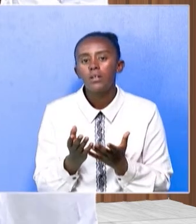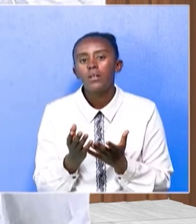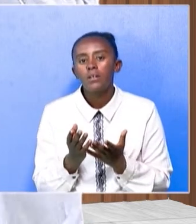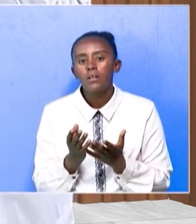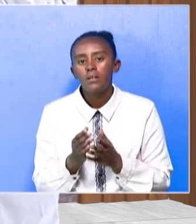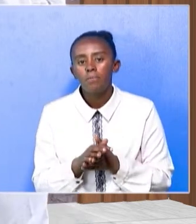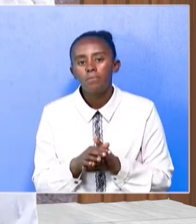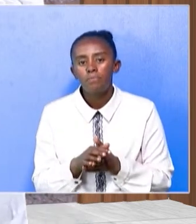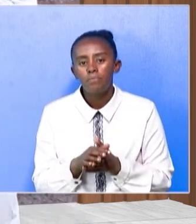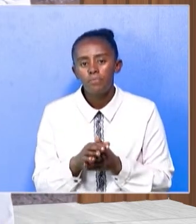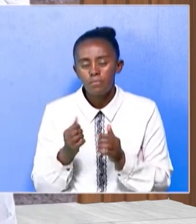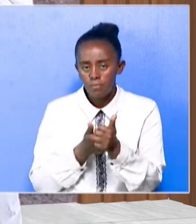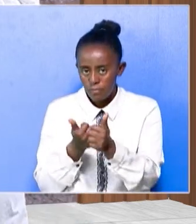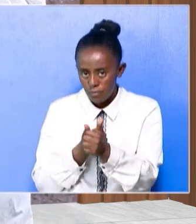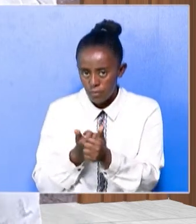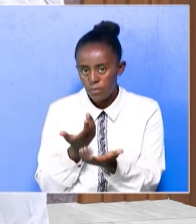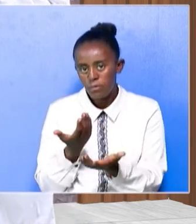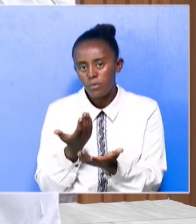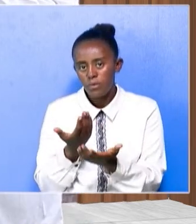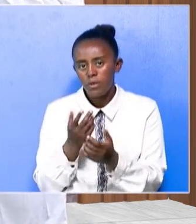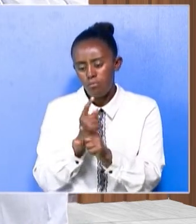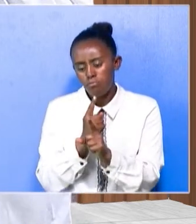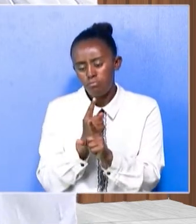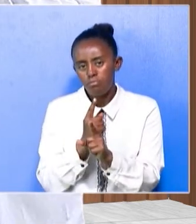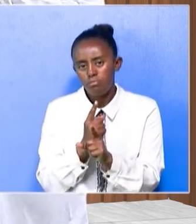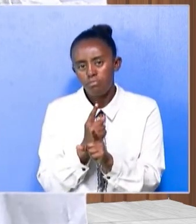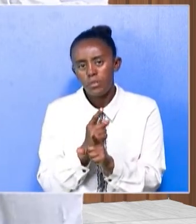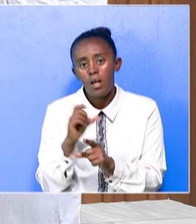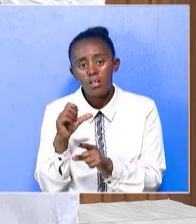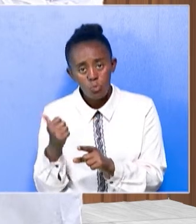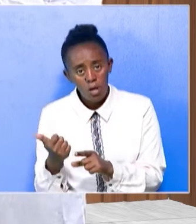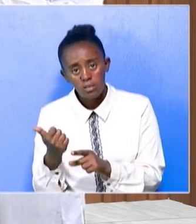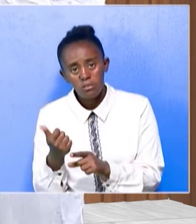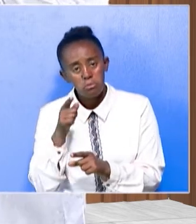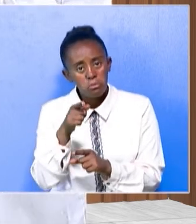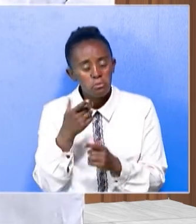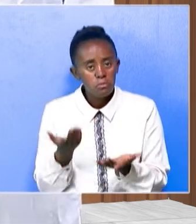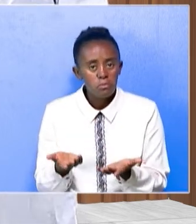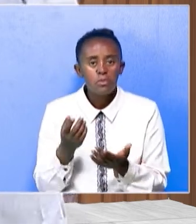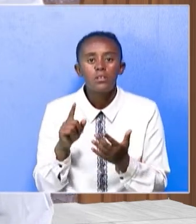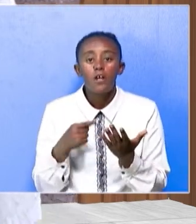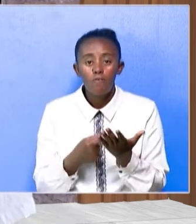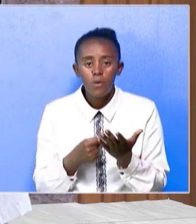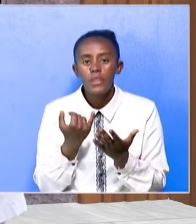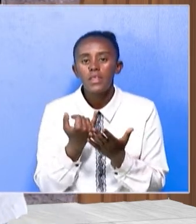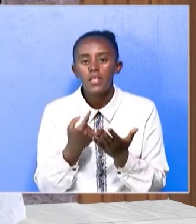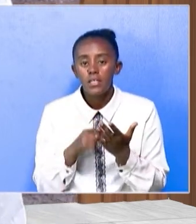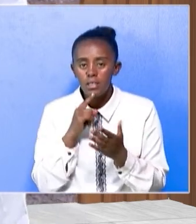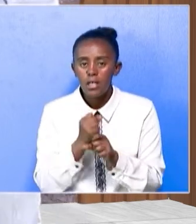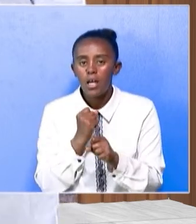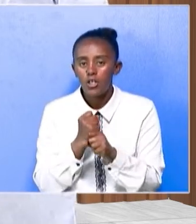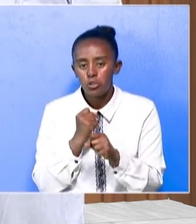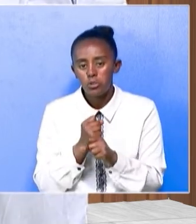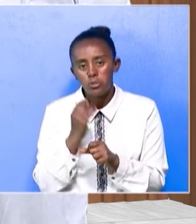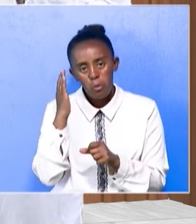classroom, you should attend his lesson properly. Unless otherwise, you may miss. Therefore, this is an action, it's